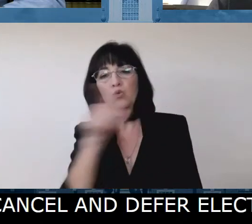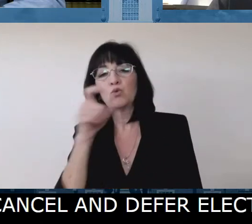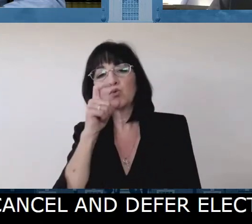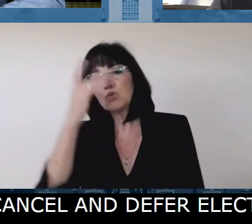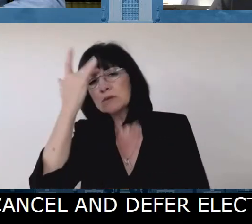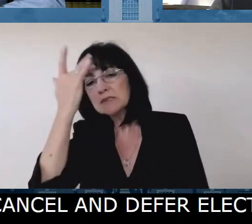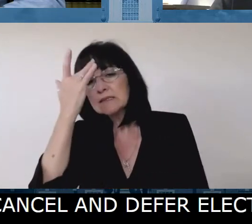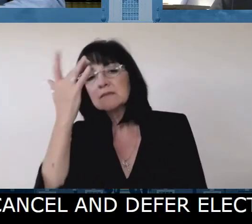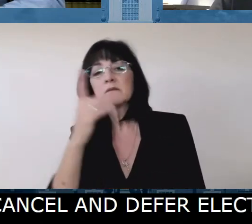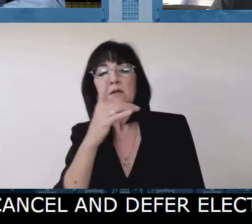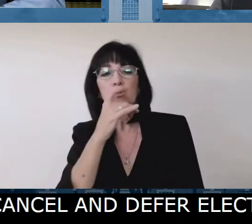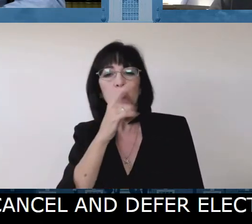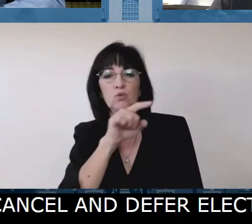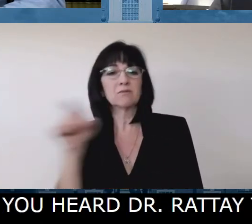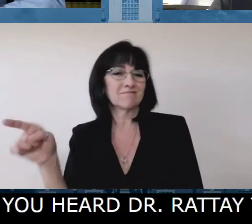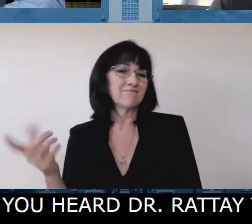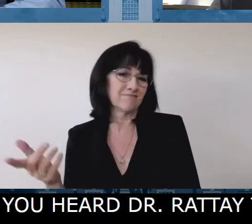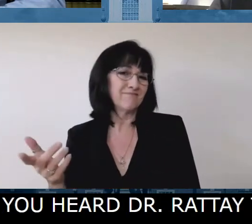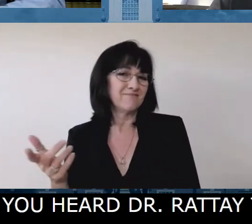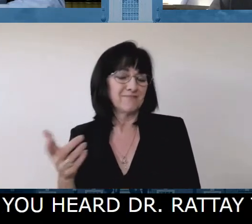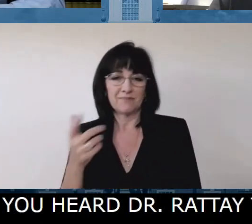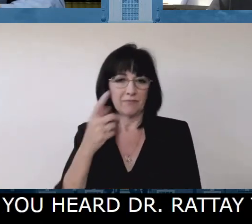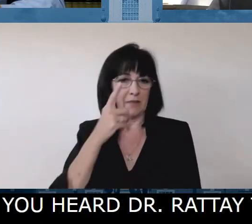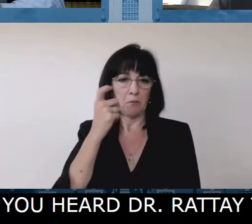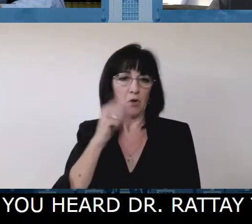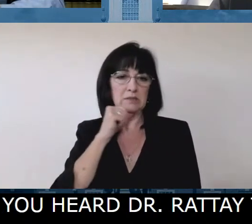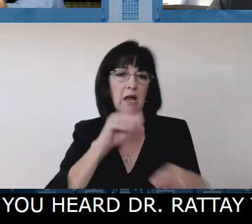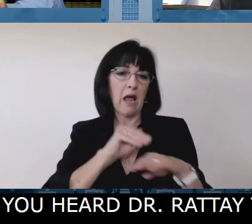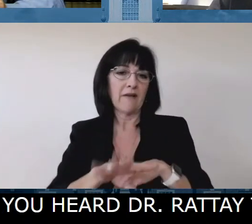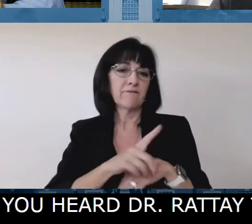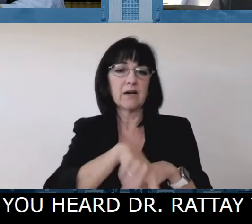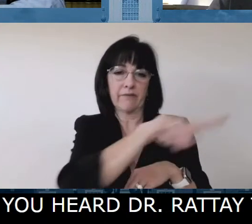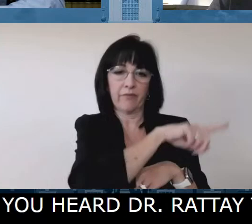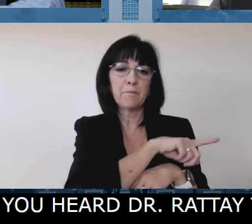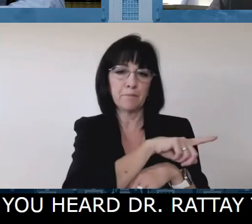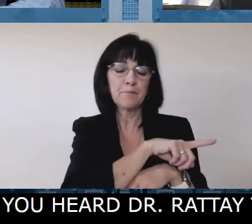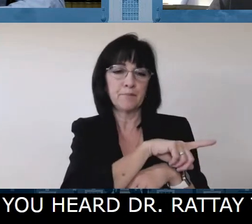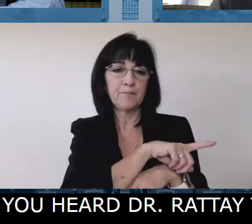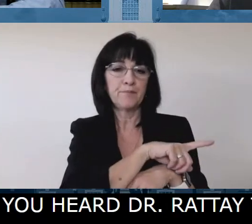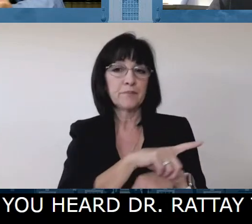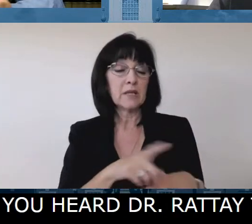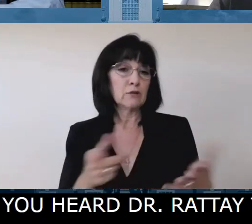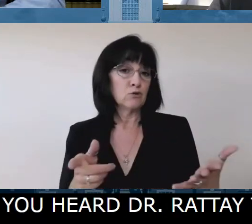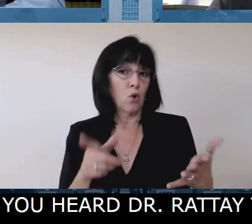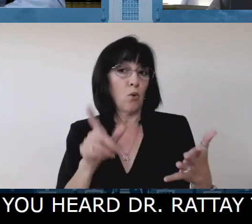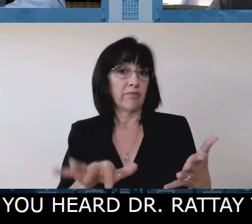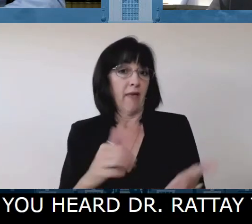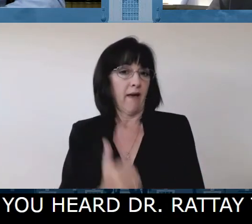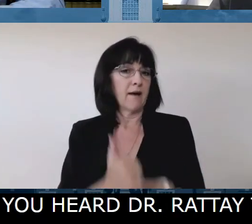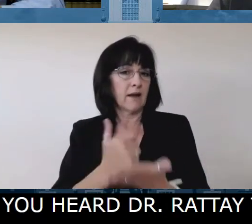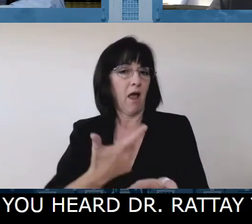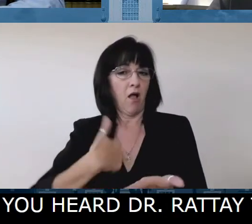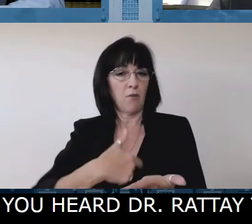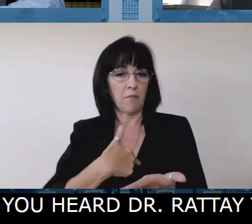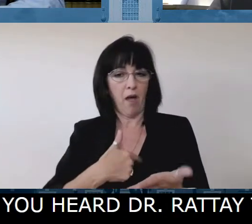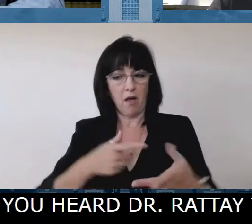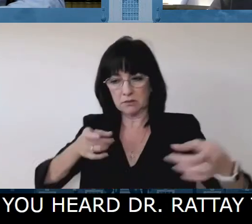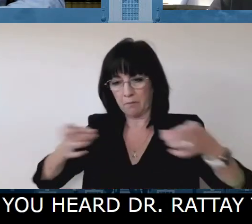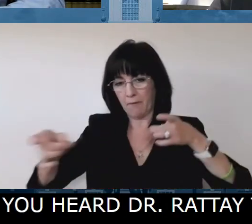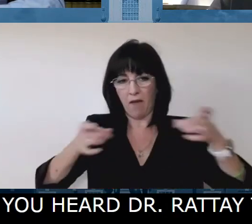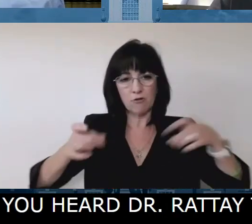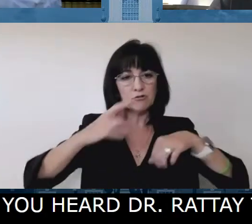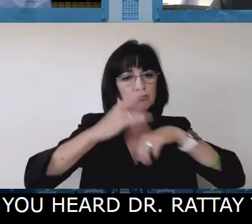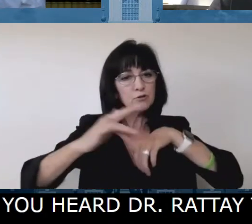being done, are affected by that. But it does enable us to meet a surge, and so you can just tell by that